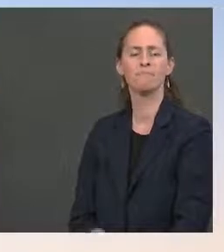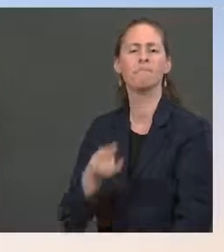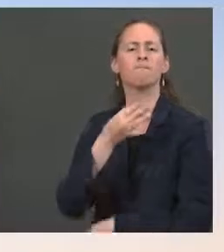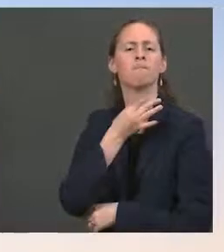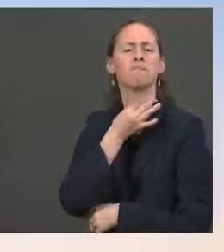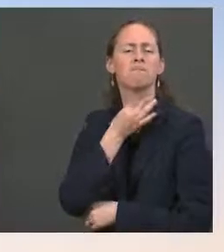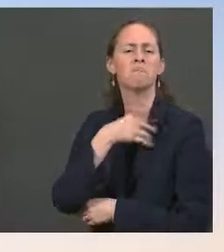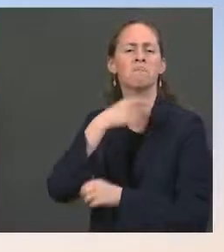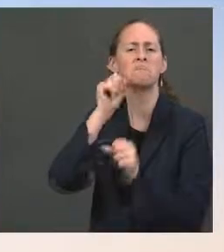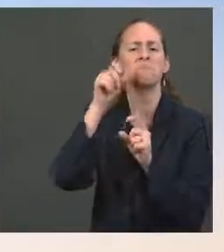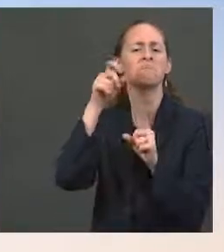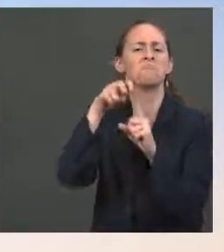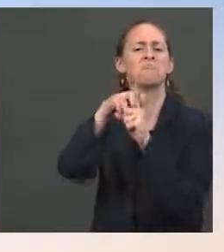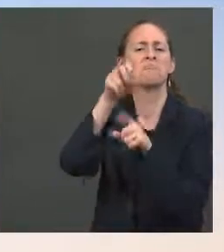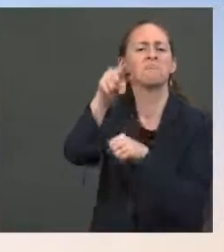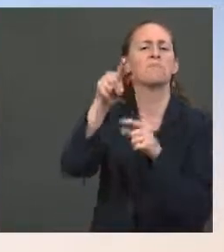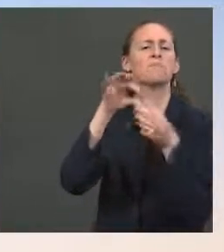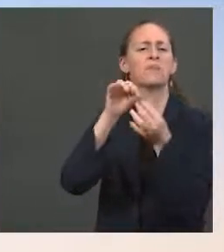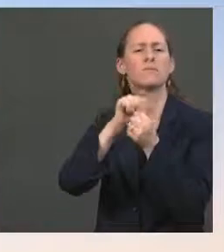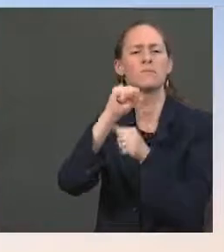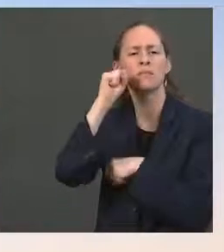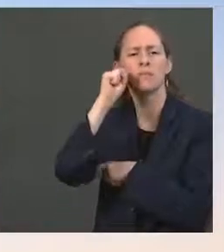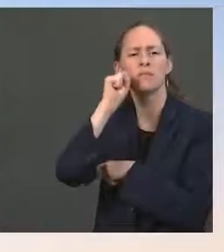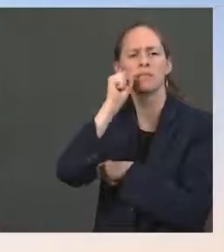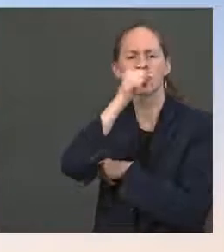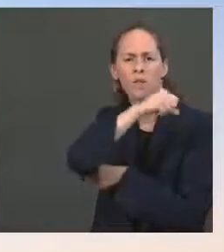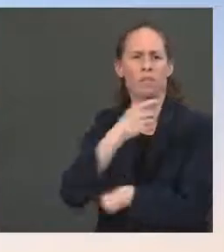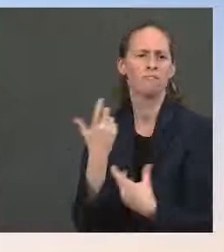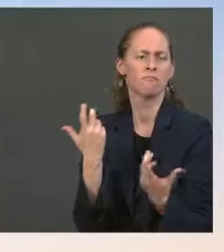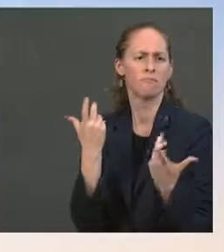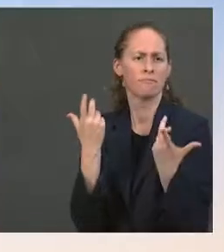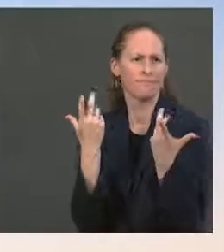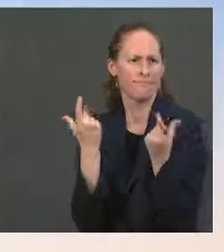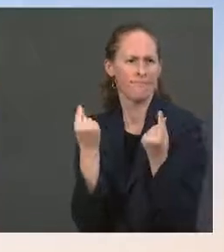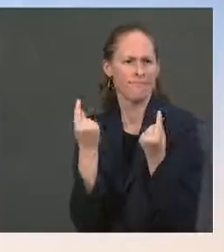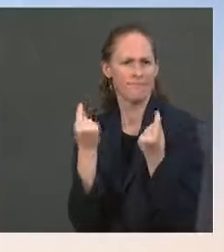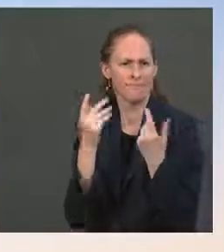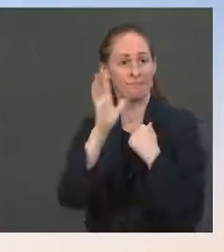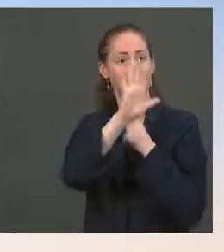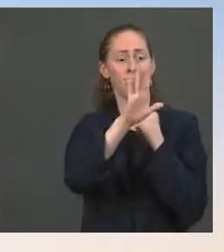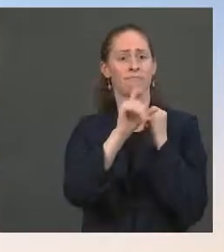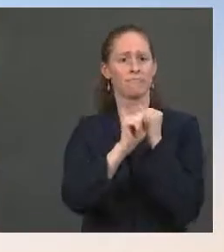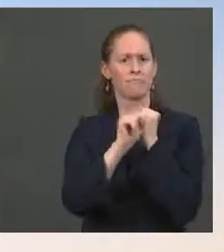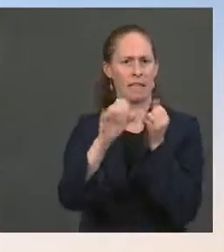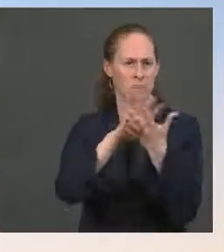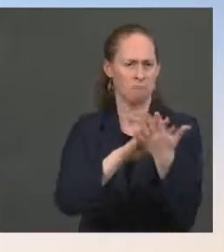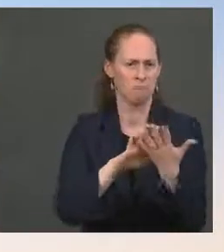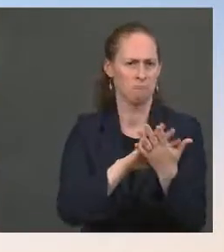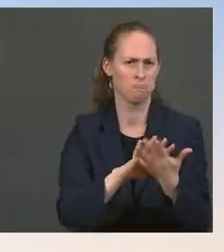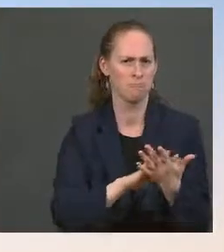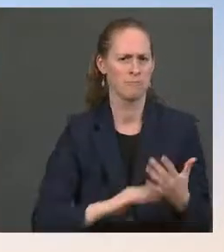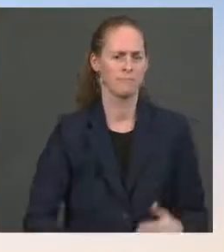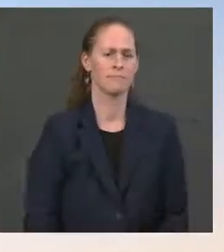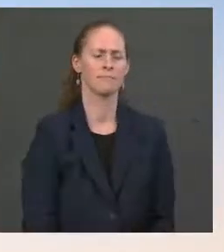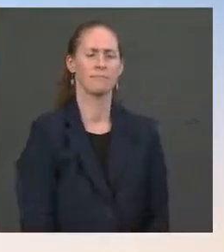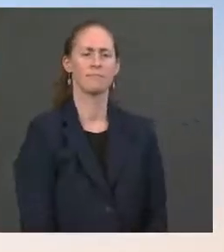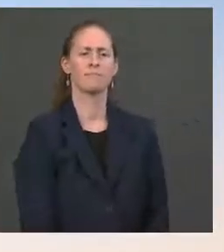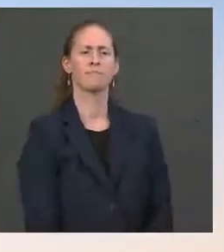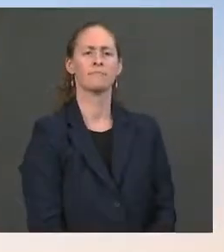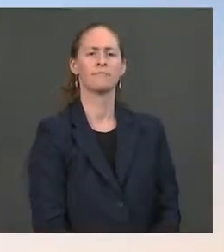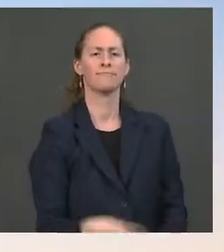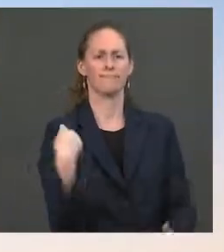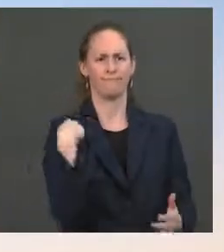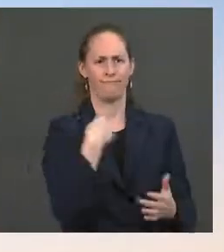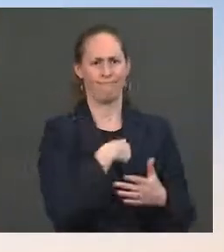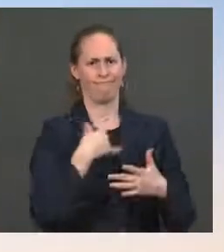doing, and what can be done to kind of ratchet down those tensions? Well, we remain concerned by the People's Republic of China's provocative military activity